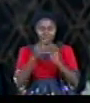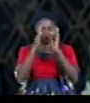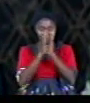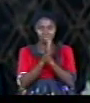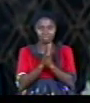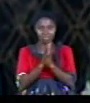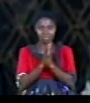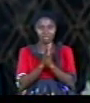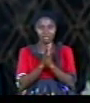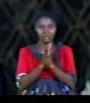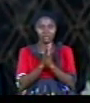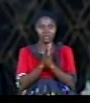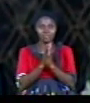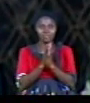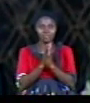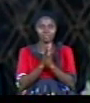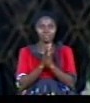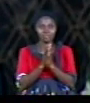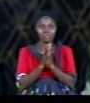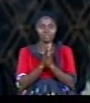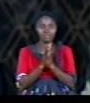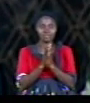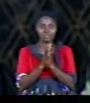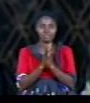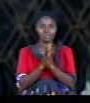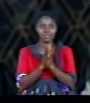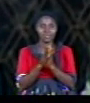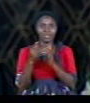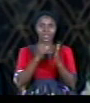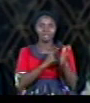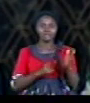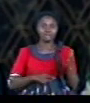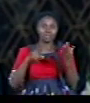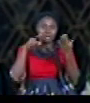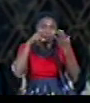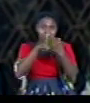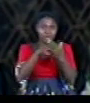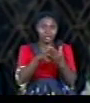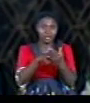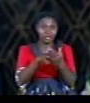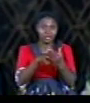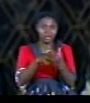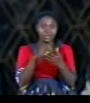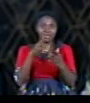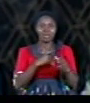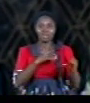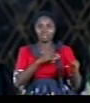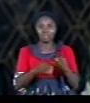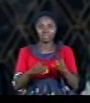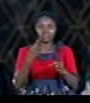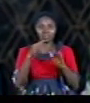The Lord appeared and did the miracle.